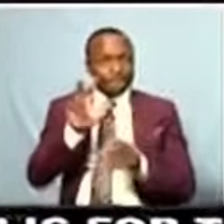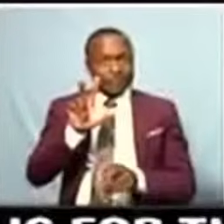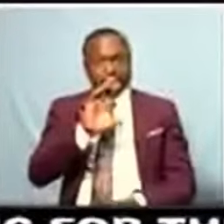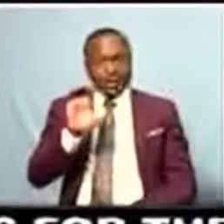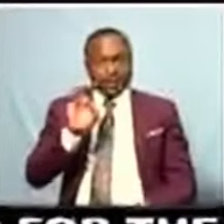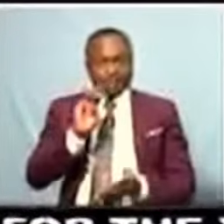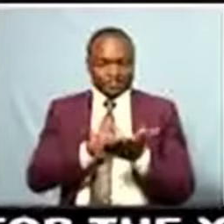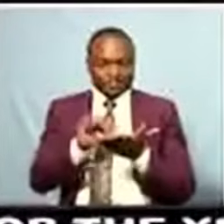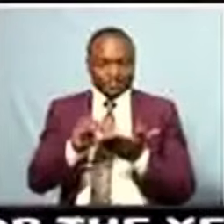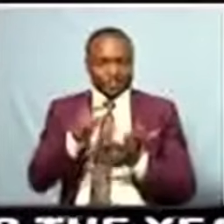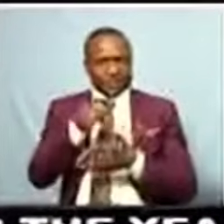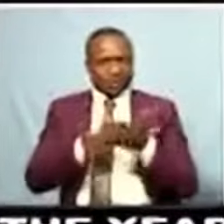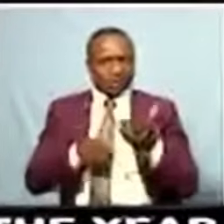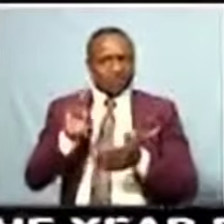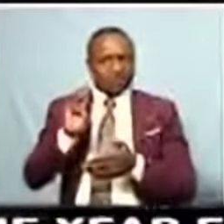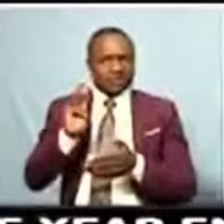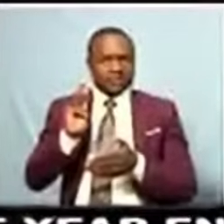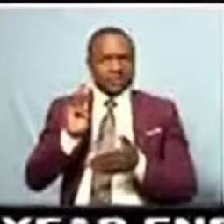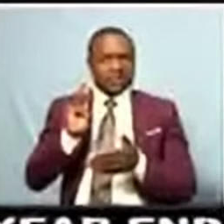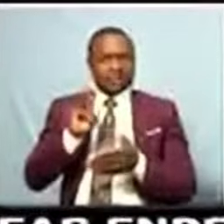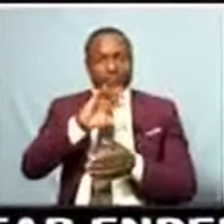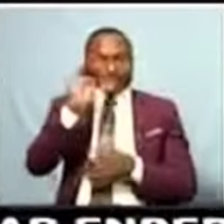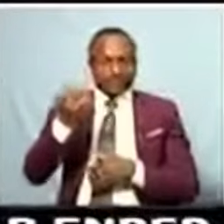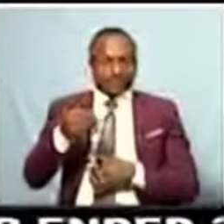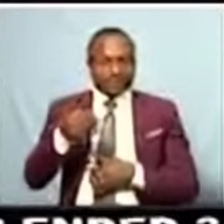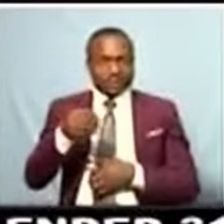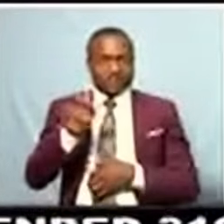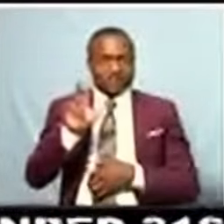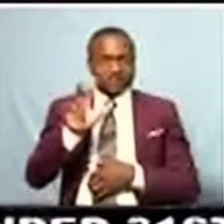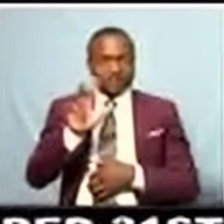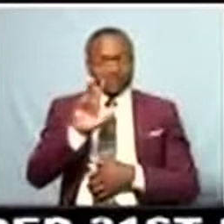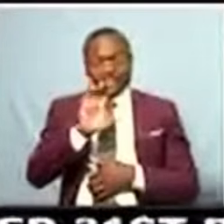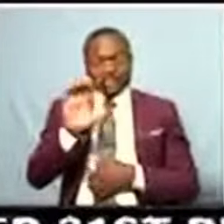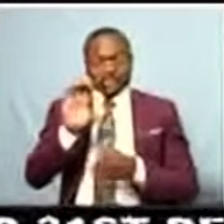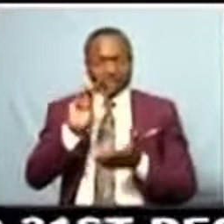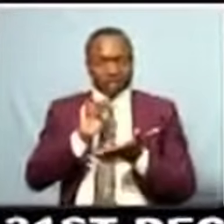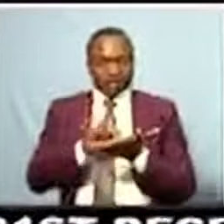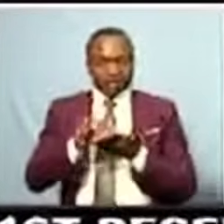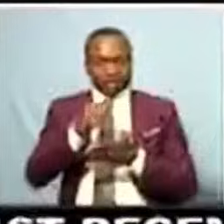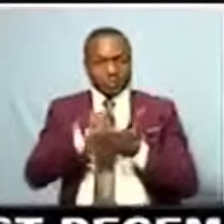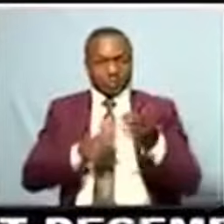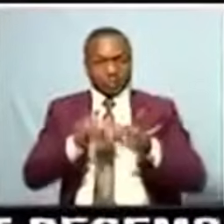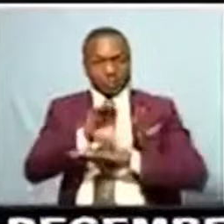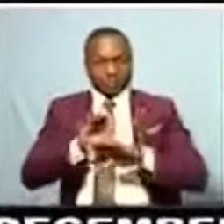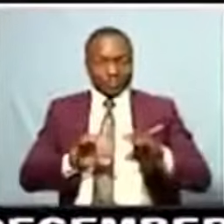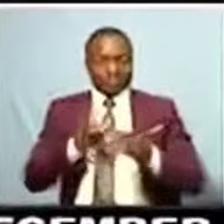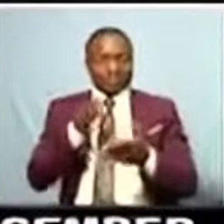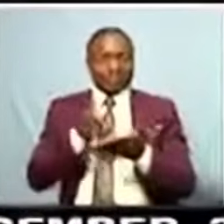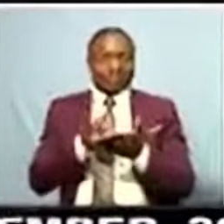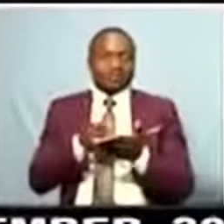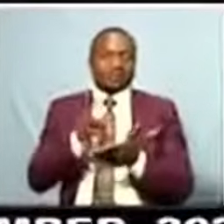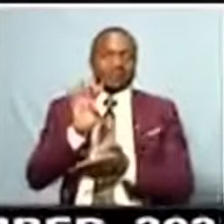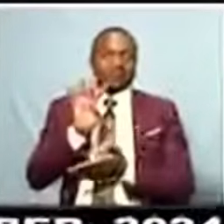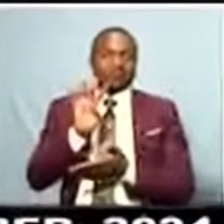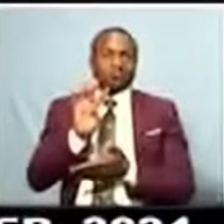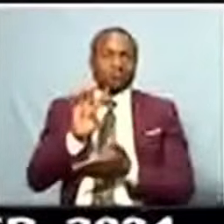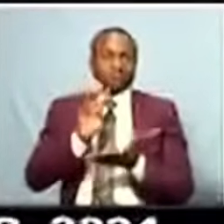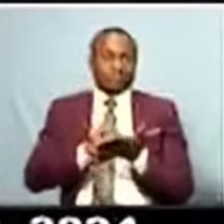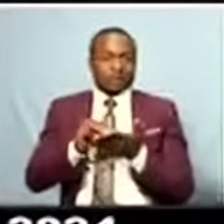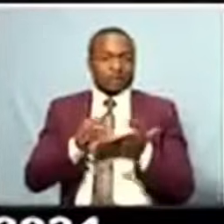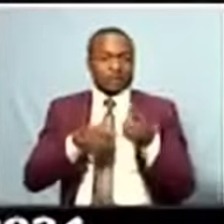million, what is 16% of 300 million? Or what is informing this 4 million that this person is claiming? It's coming from